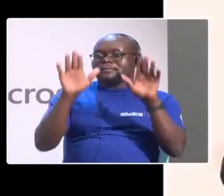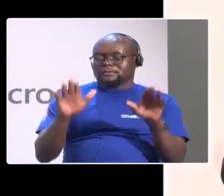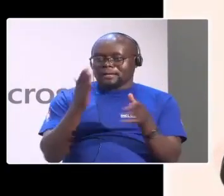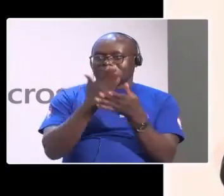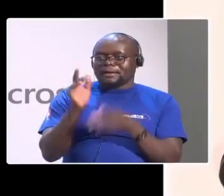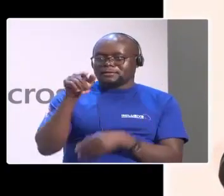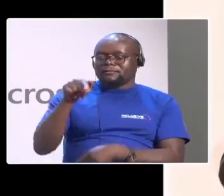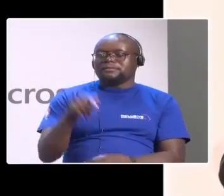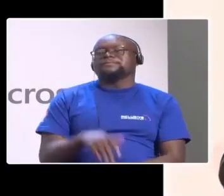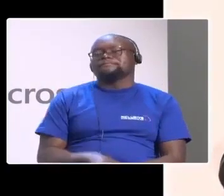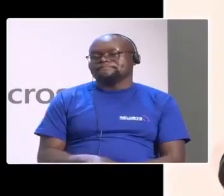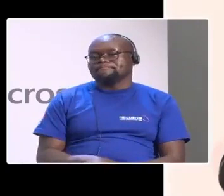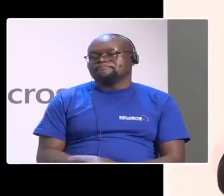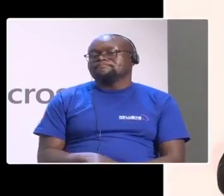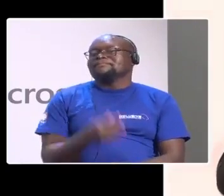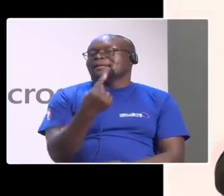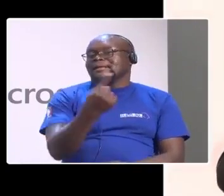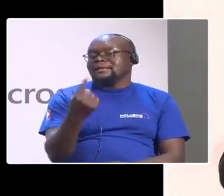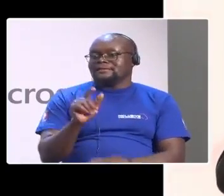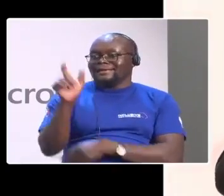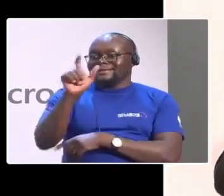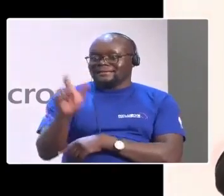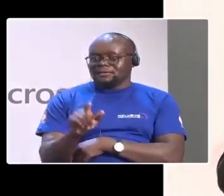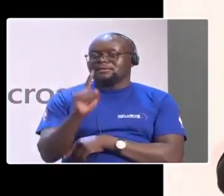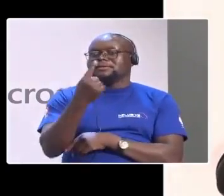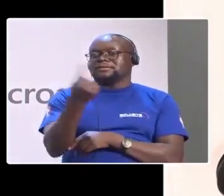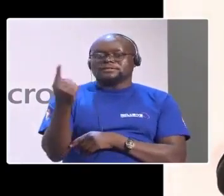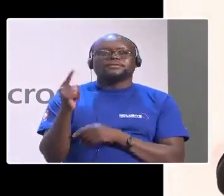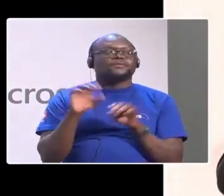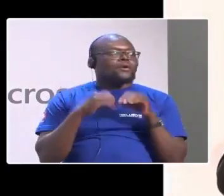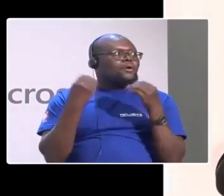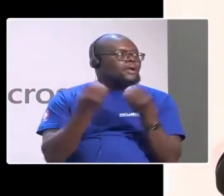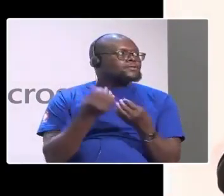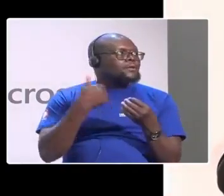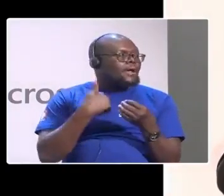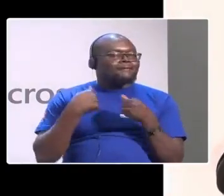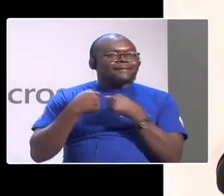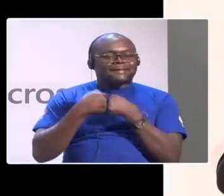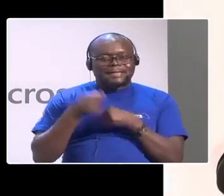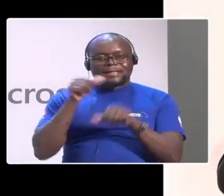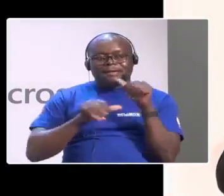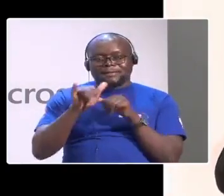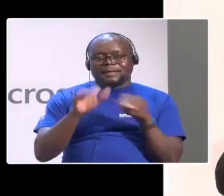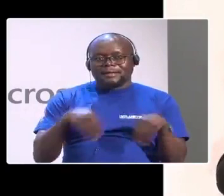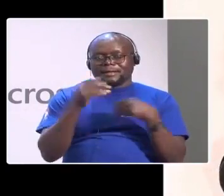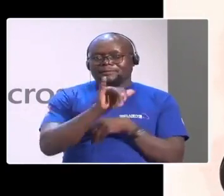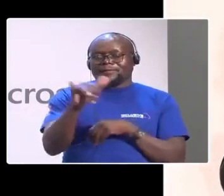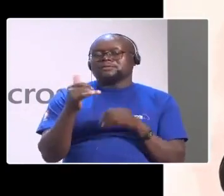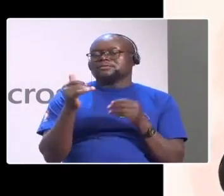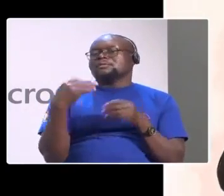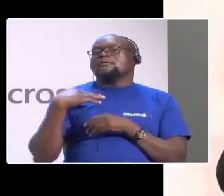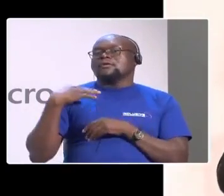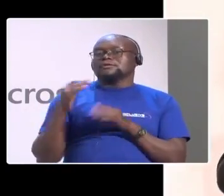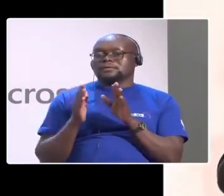this. And each region, each chapter has their challenges around that, getting those volunteers